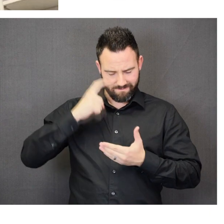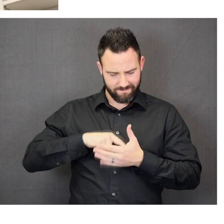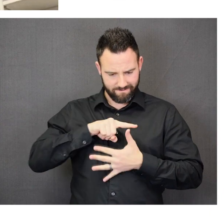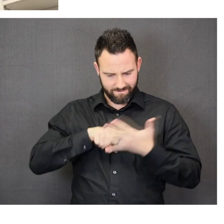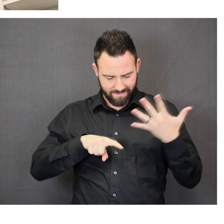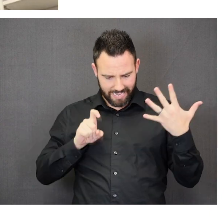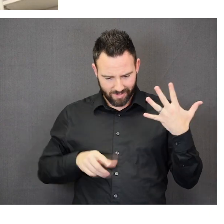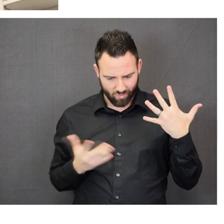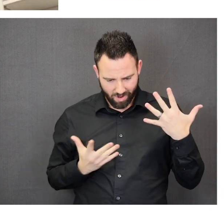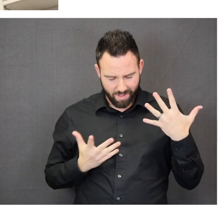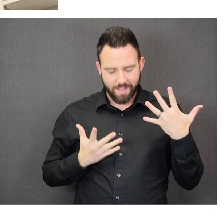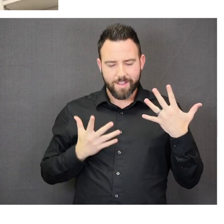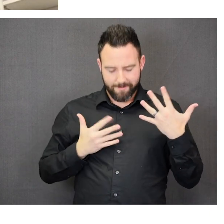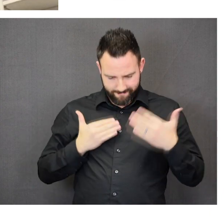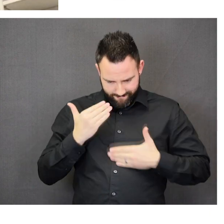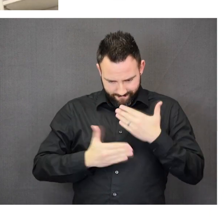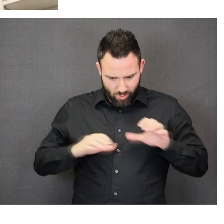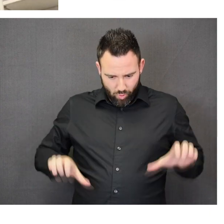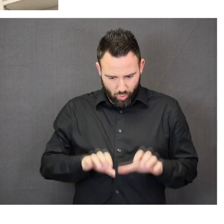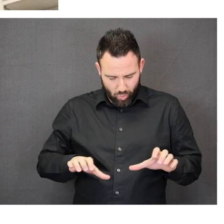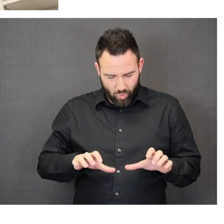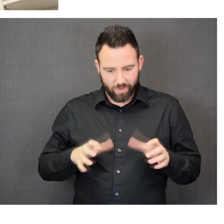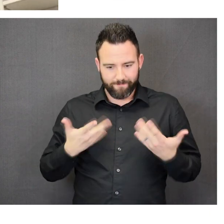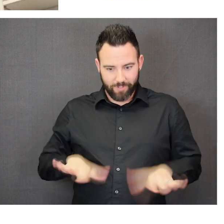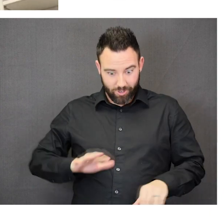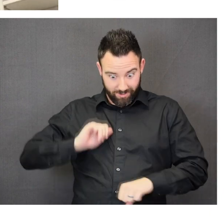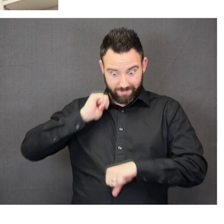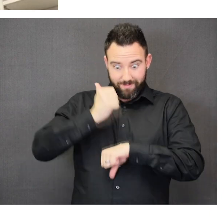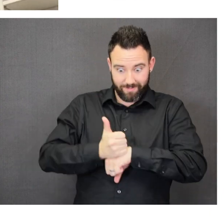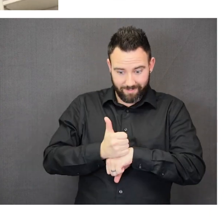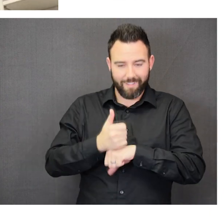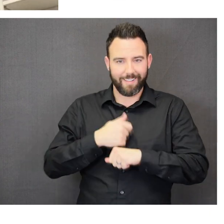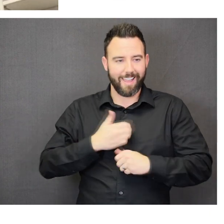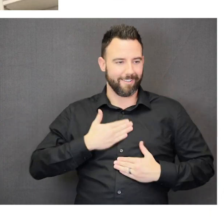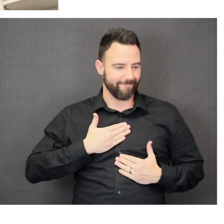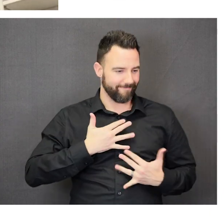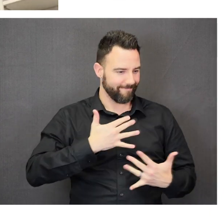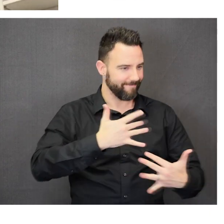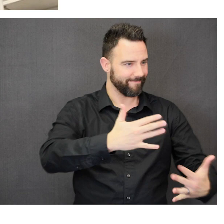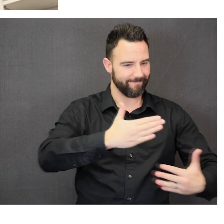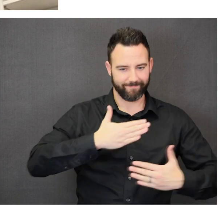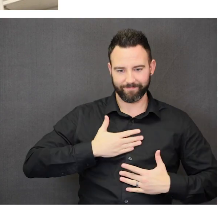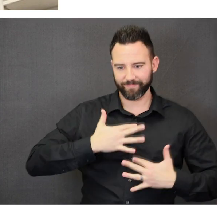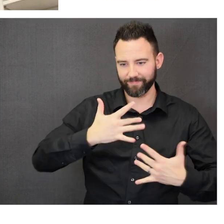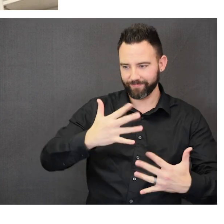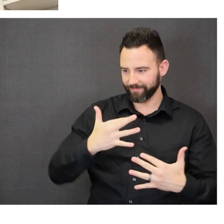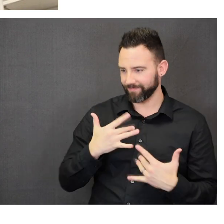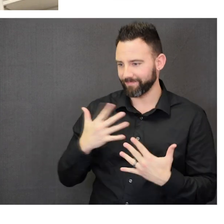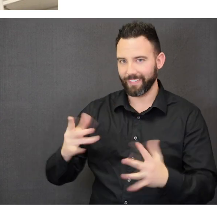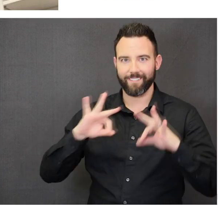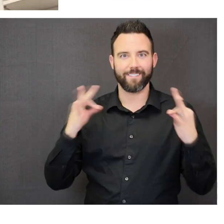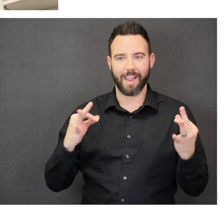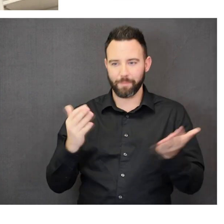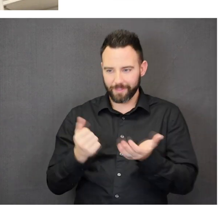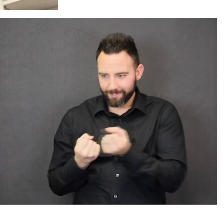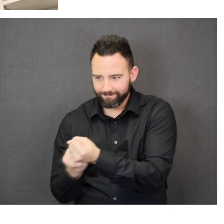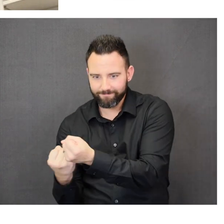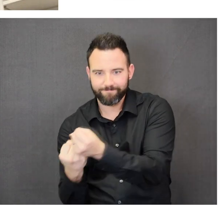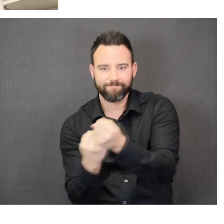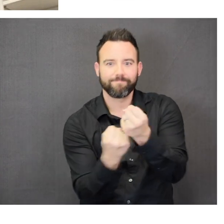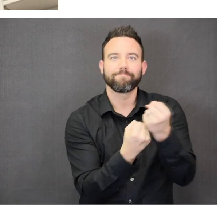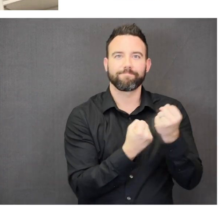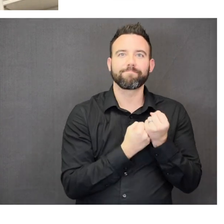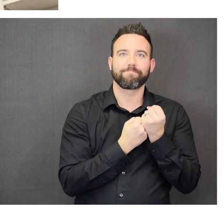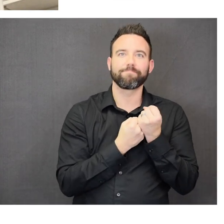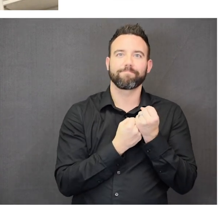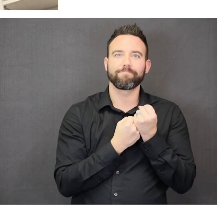by regulating ourselves first, and then finding ways where we can offer that regulation to our family members.